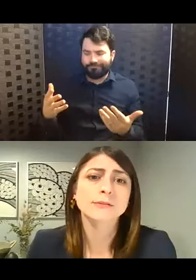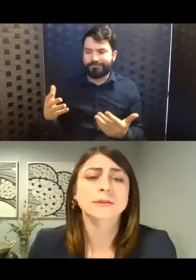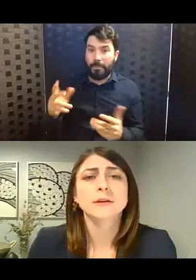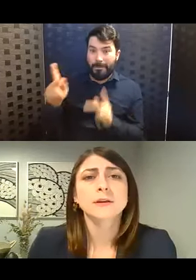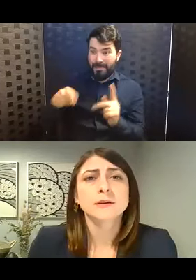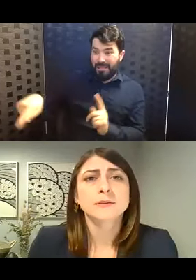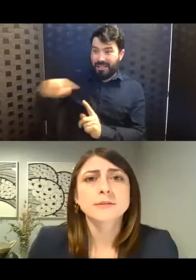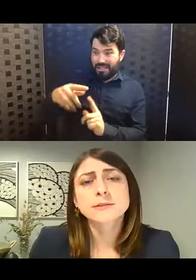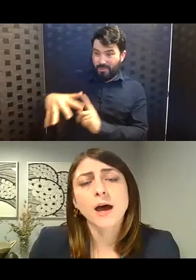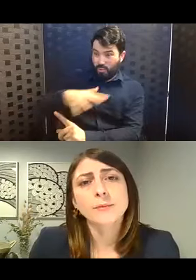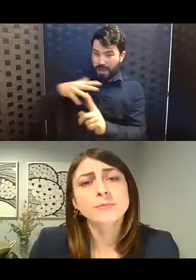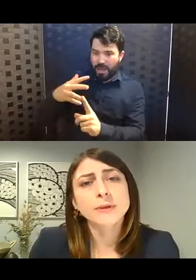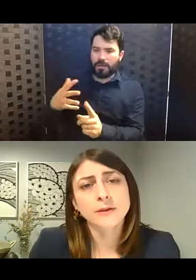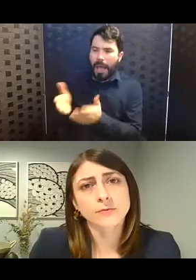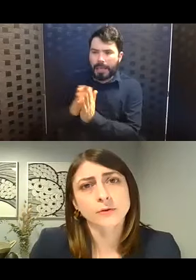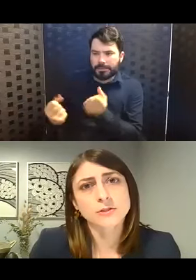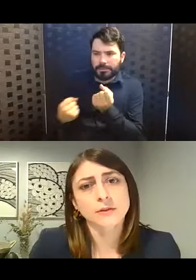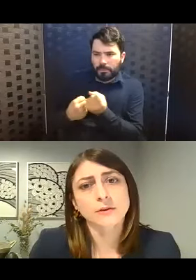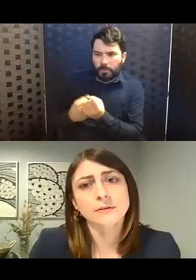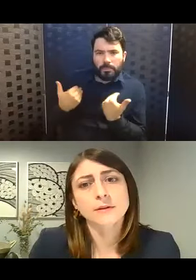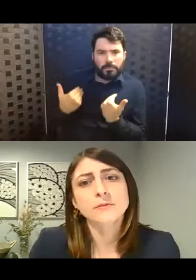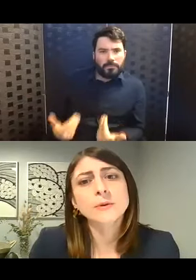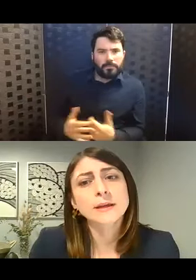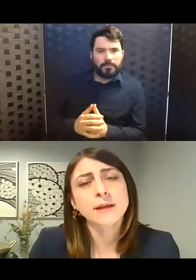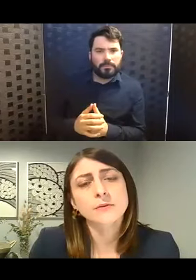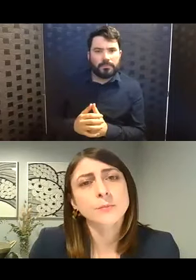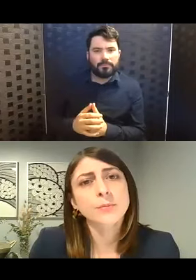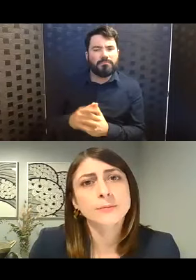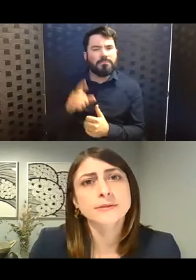around us. This is a time to be there for each other and to